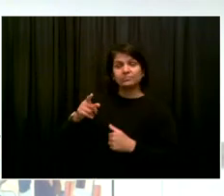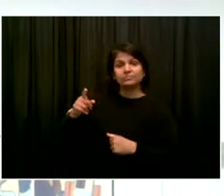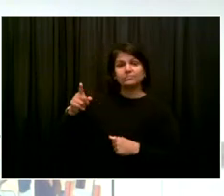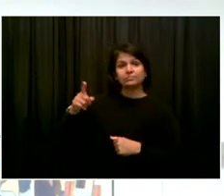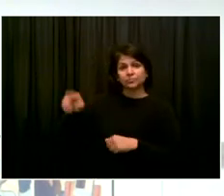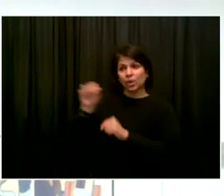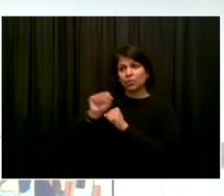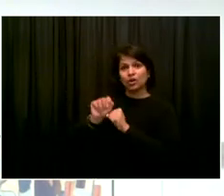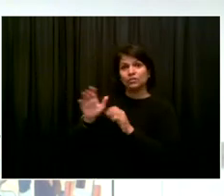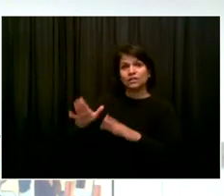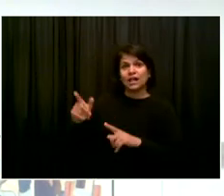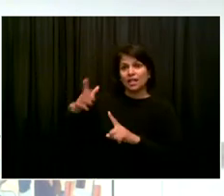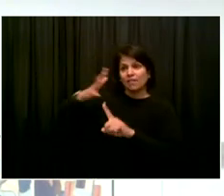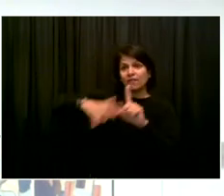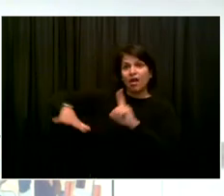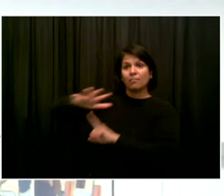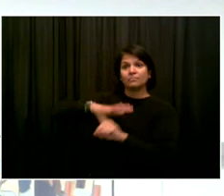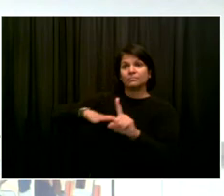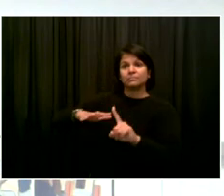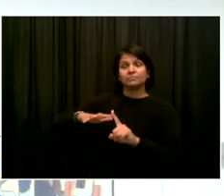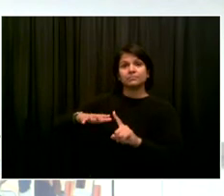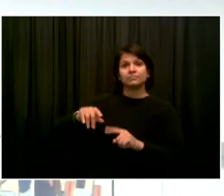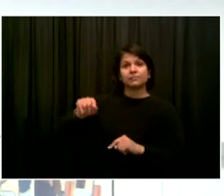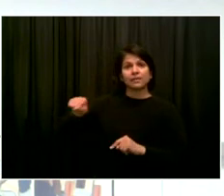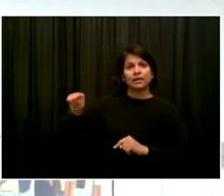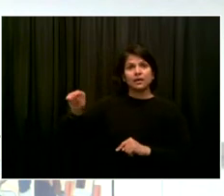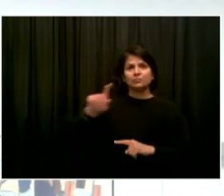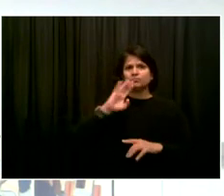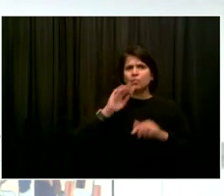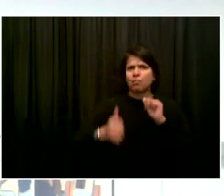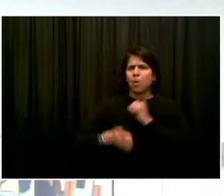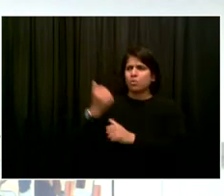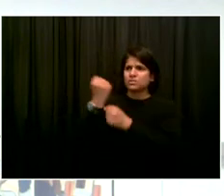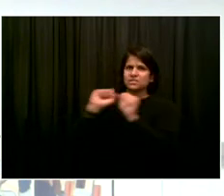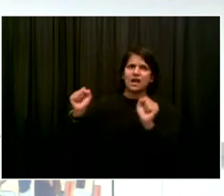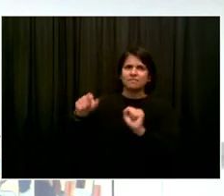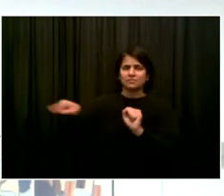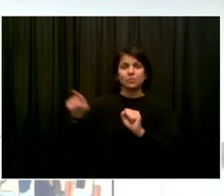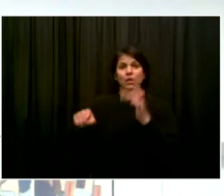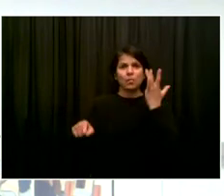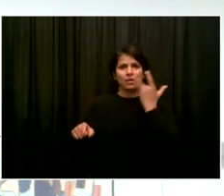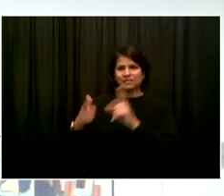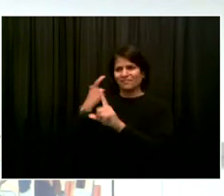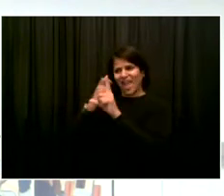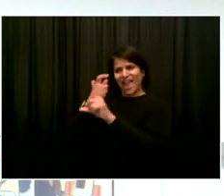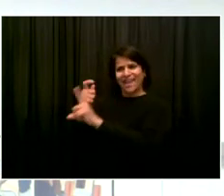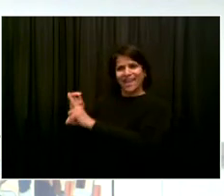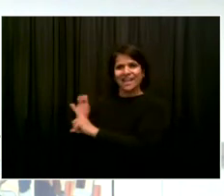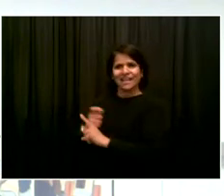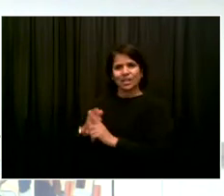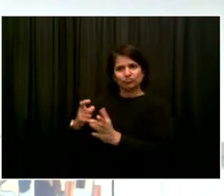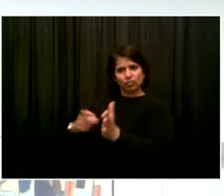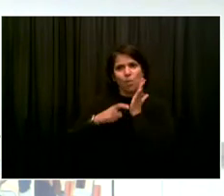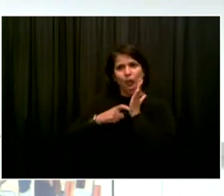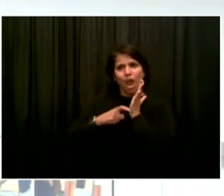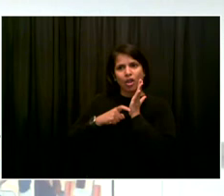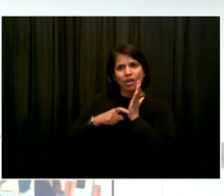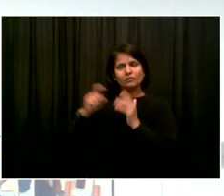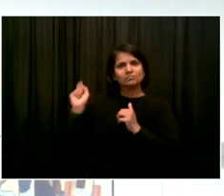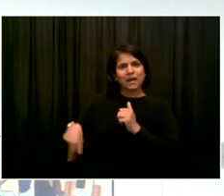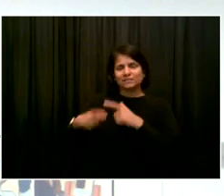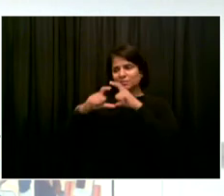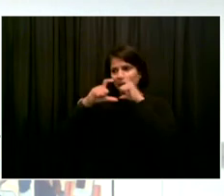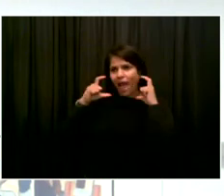possible with our vaccine requirement, with universal masking in place across city